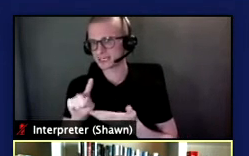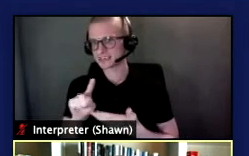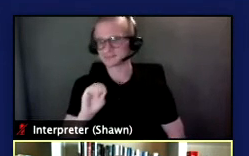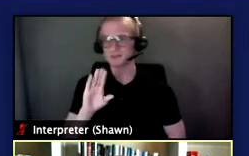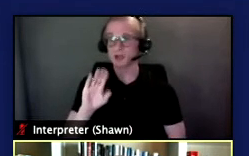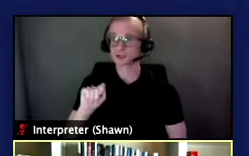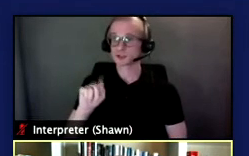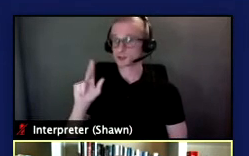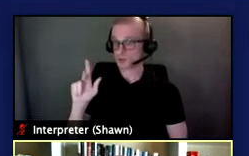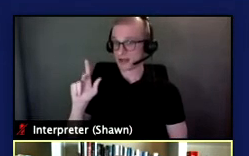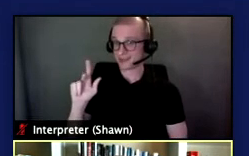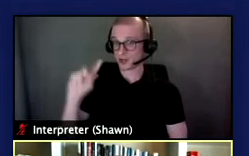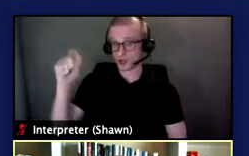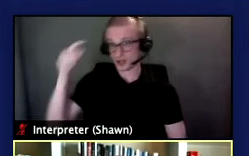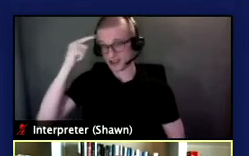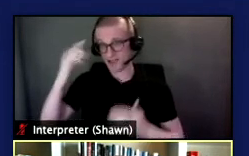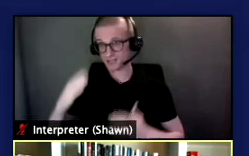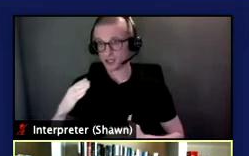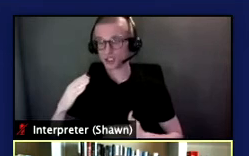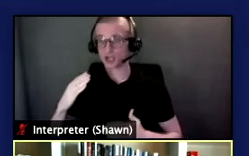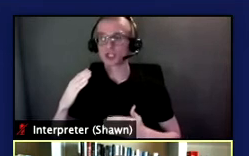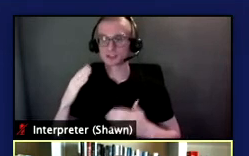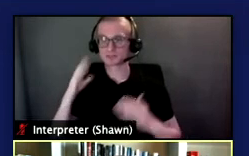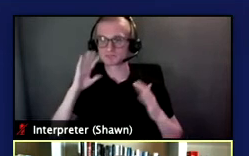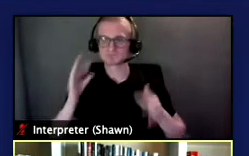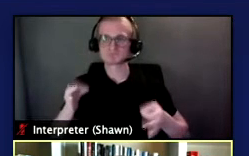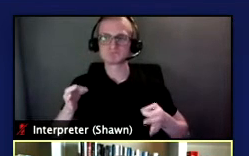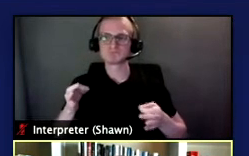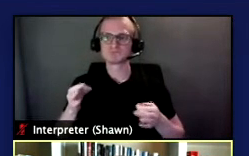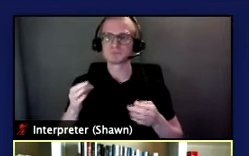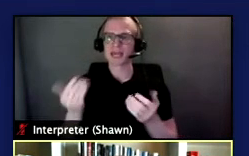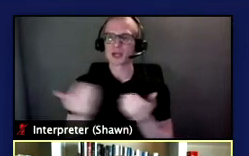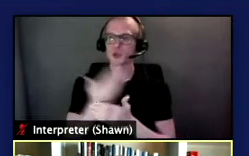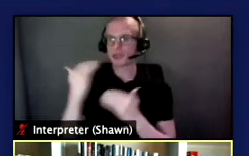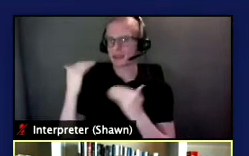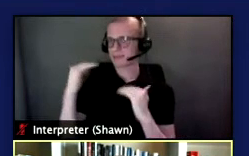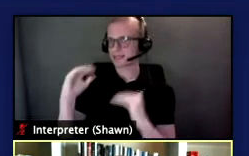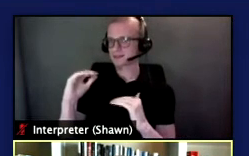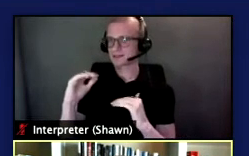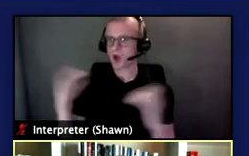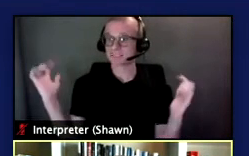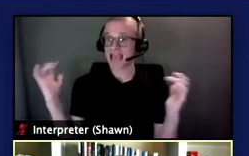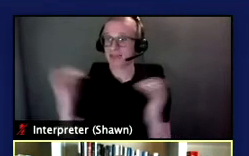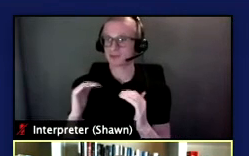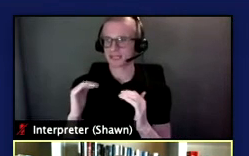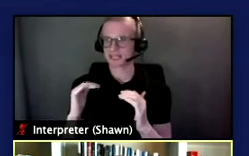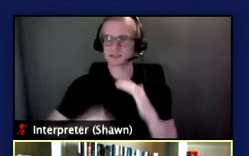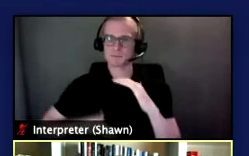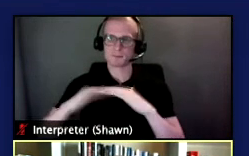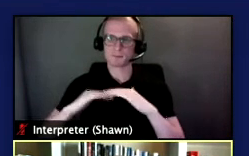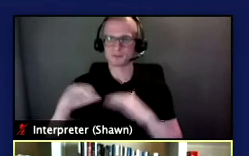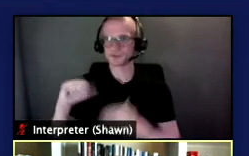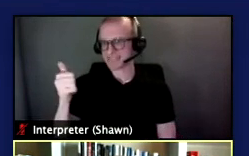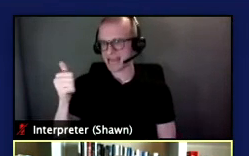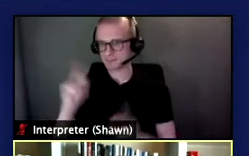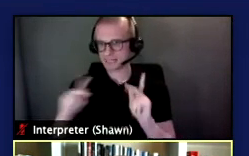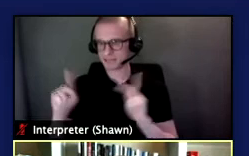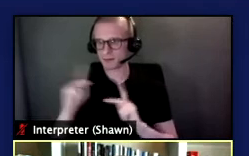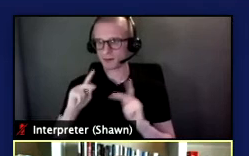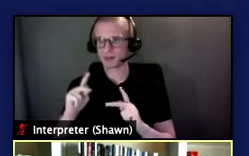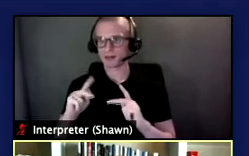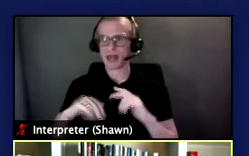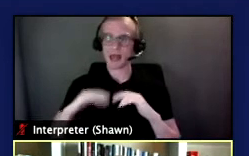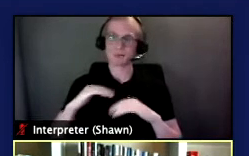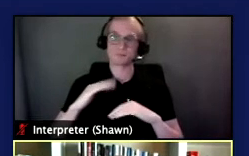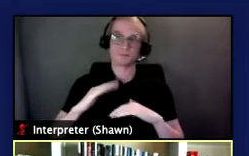the governor issued a new limitation on gatherings to no more than 10 people and no more than 2 households. My